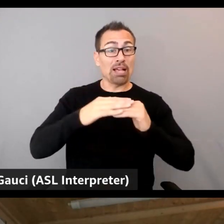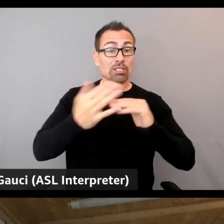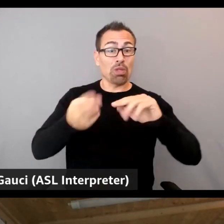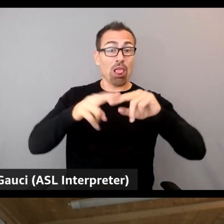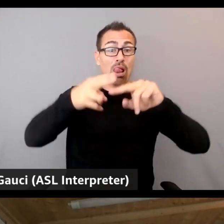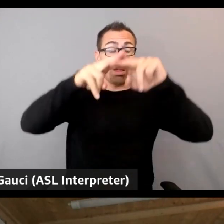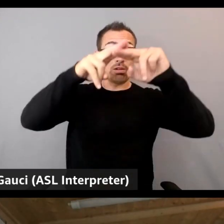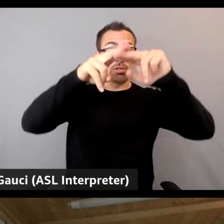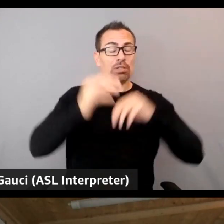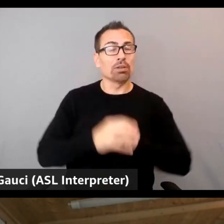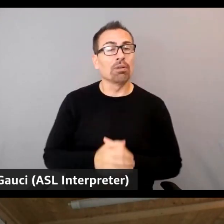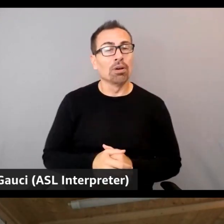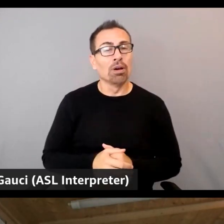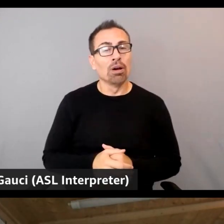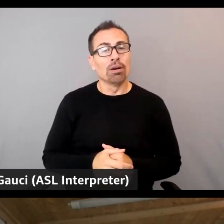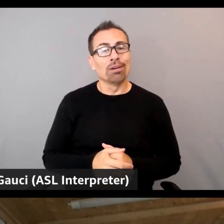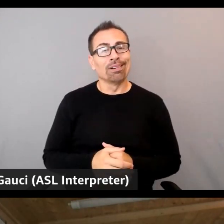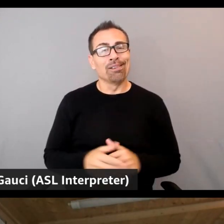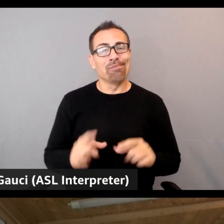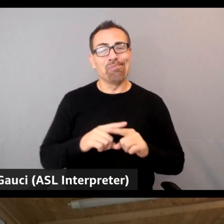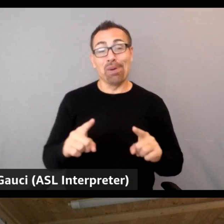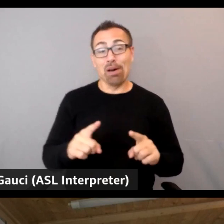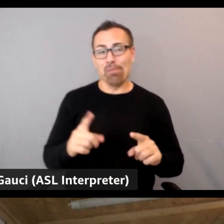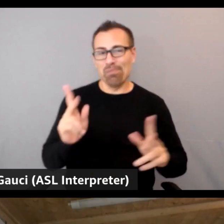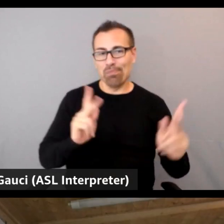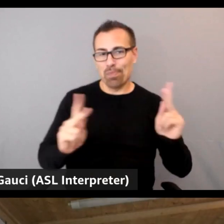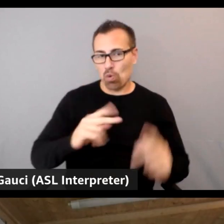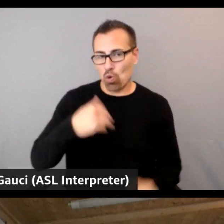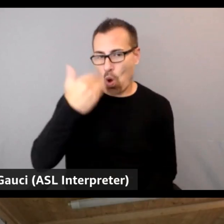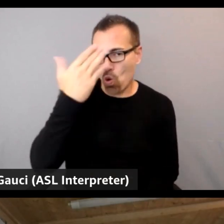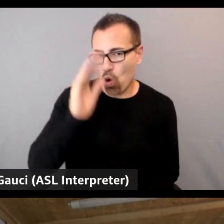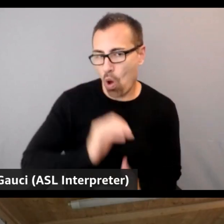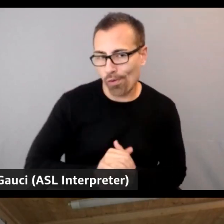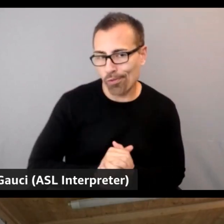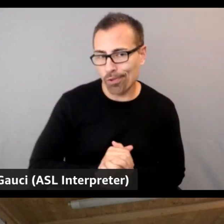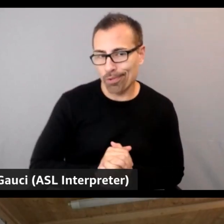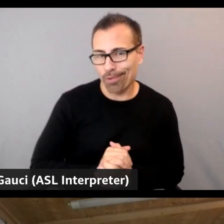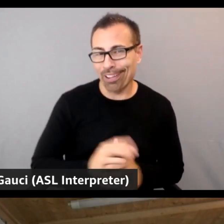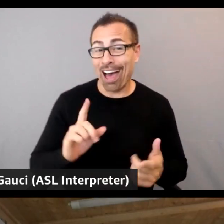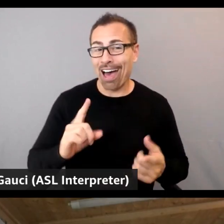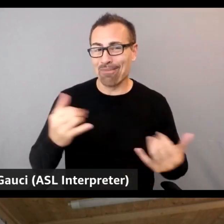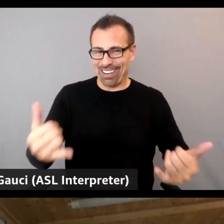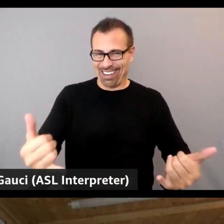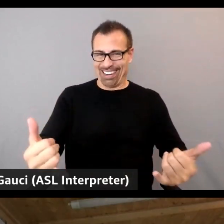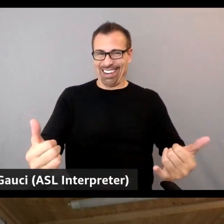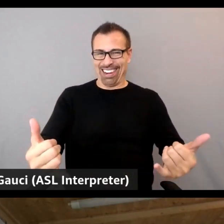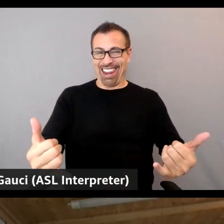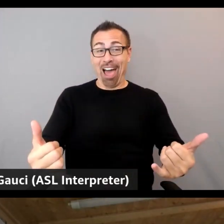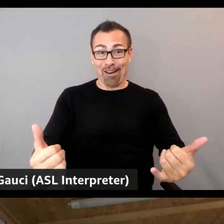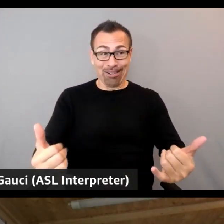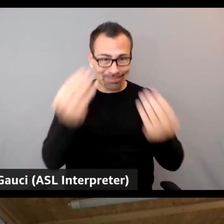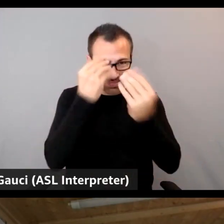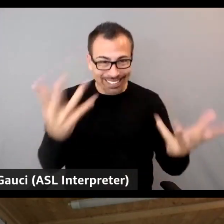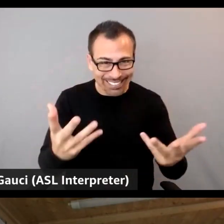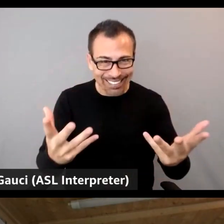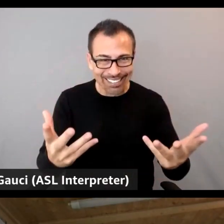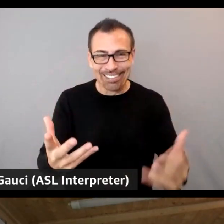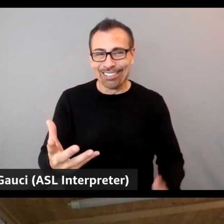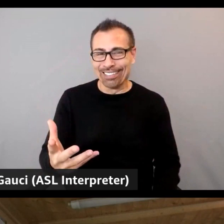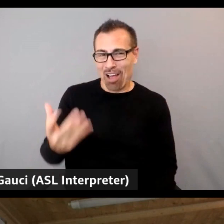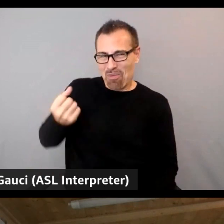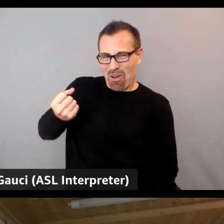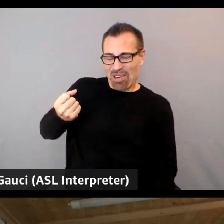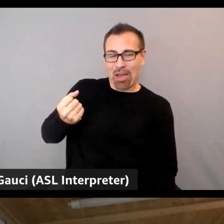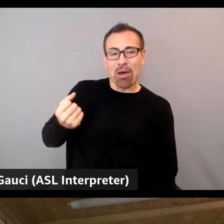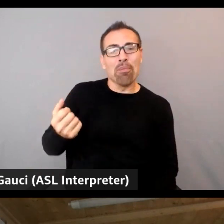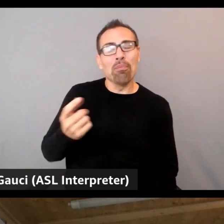one knows, well, until now, no one really knew. Okay, and that's what I'll talk about in a moment. Just Foreshadowing. what that